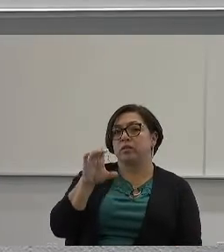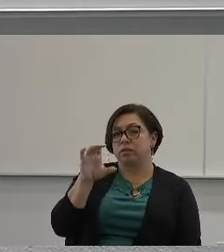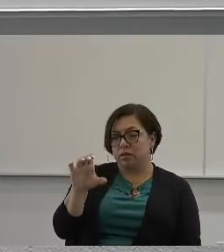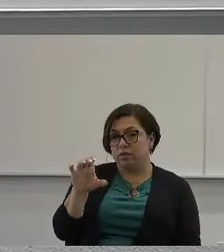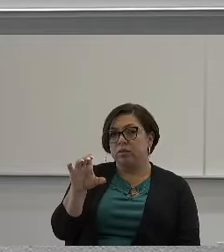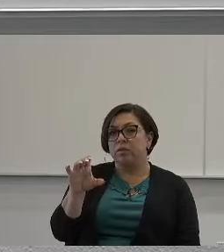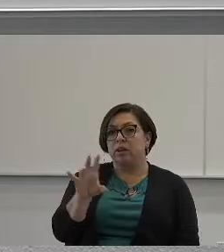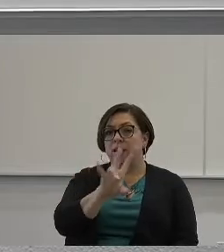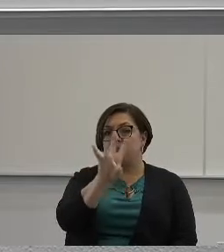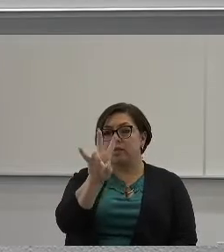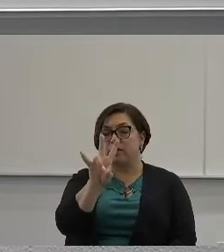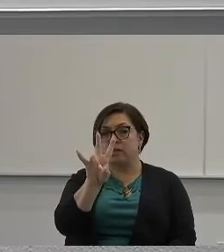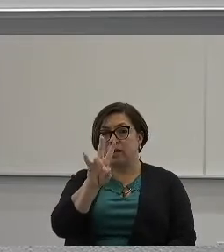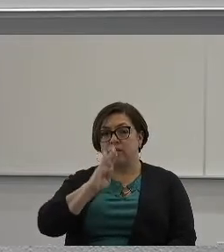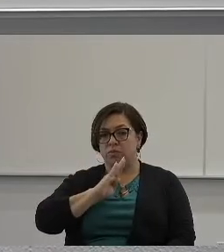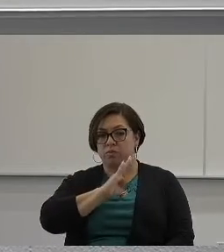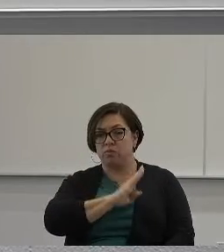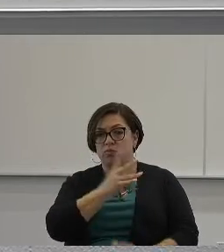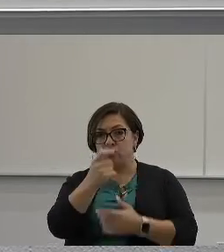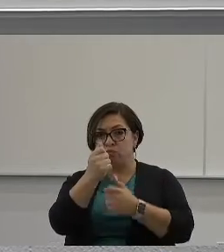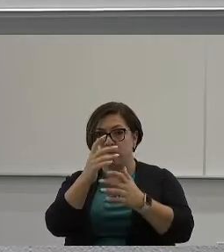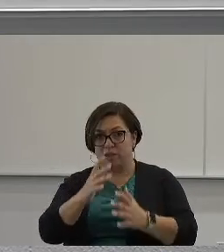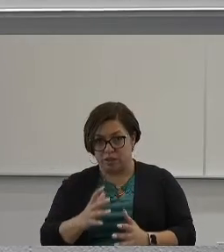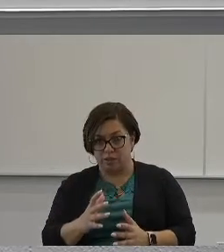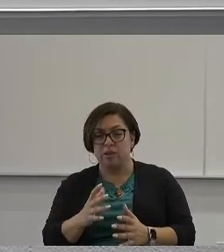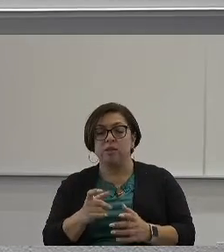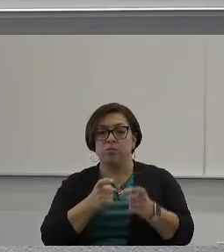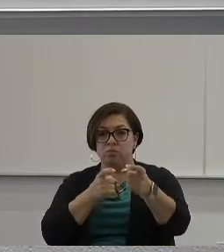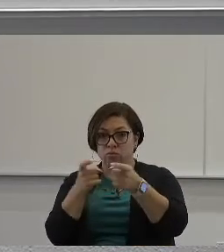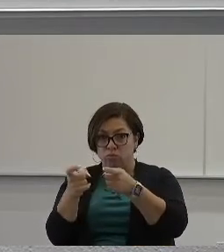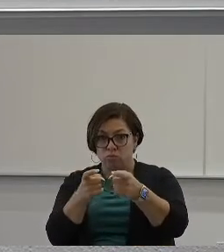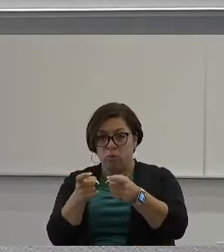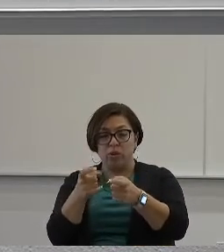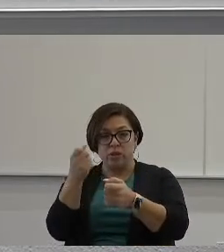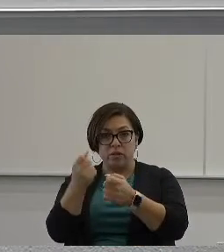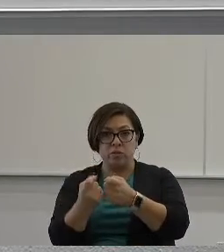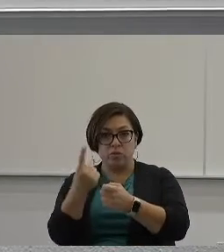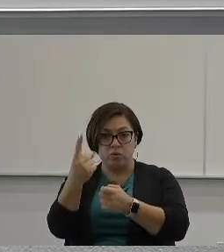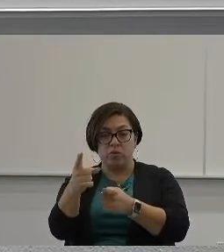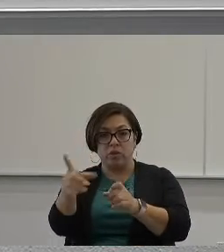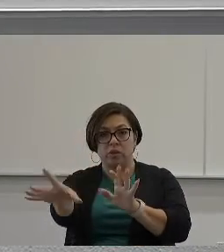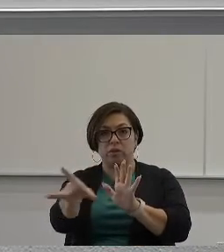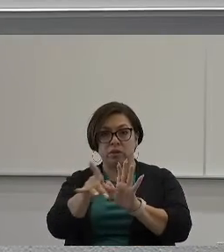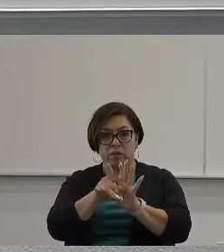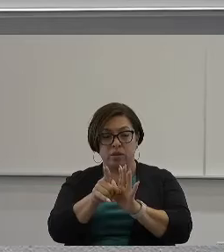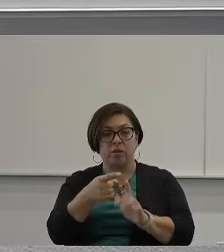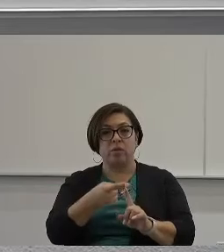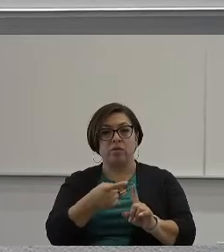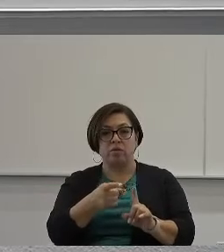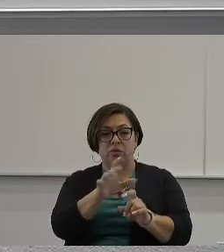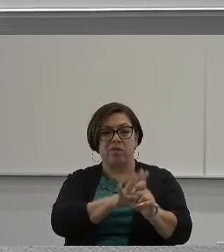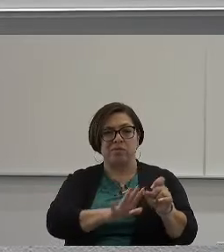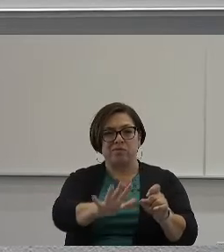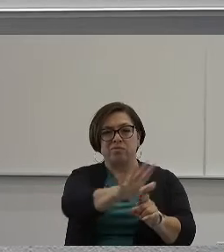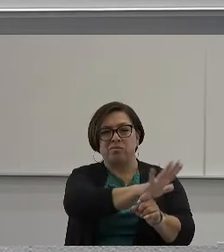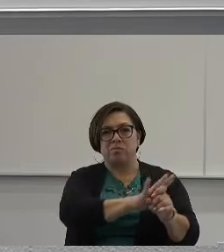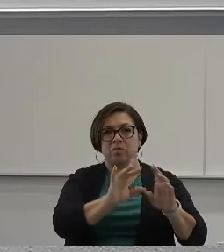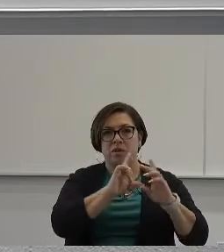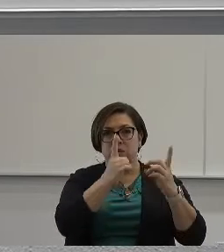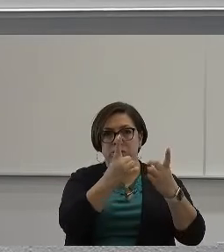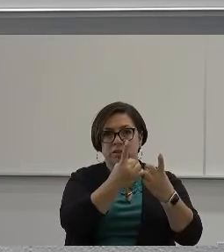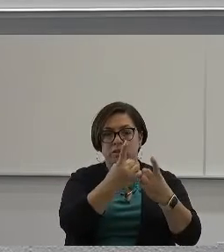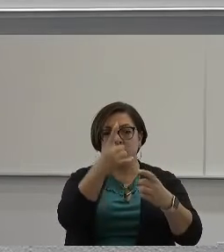a 7-member board of trustees. Each of those trustees is elected from a geographic district within the board, or excuse me, within